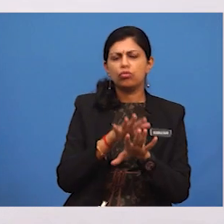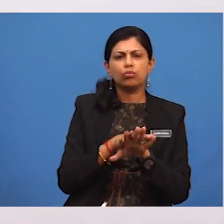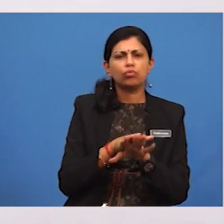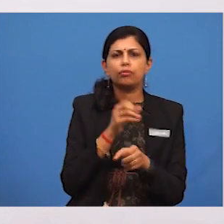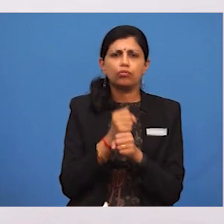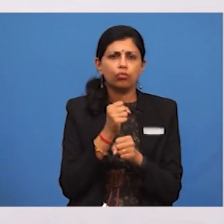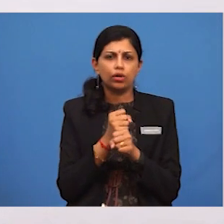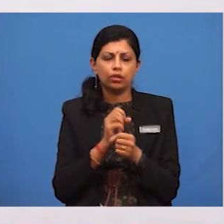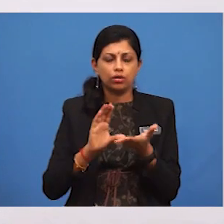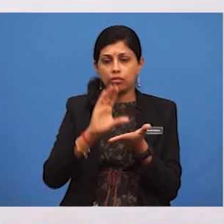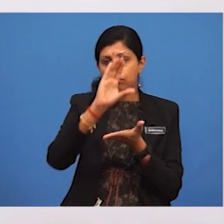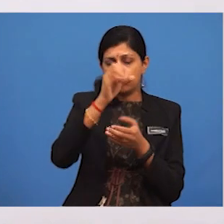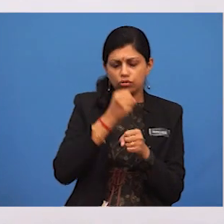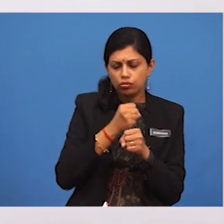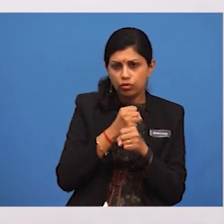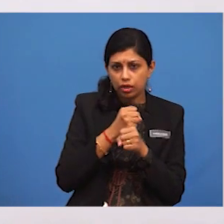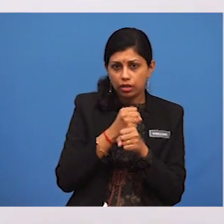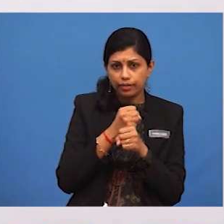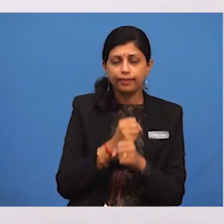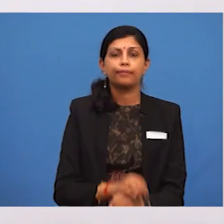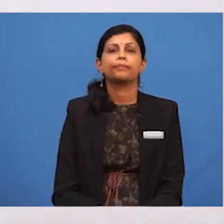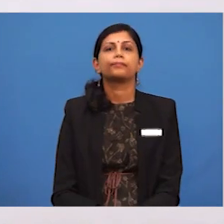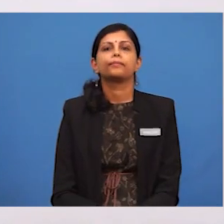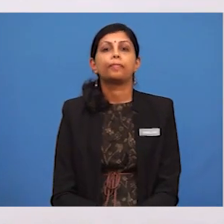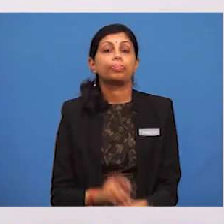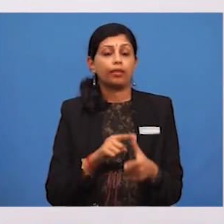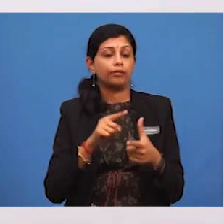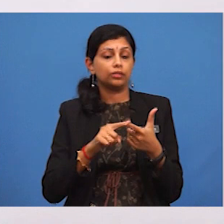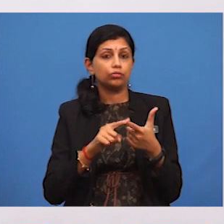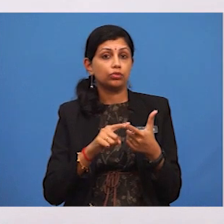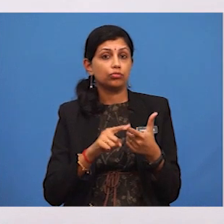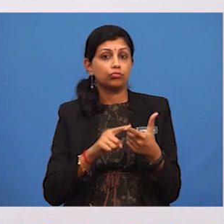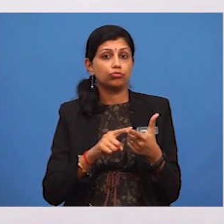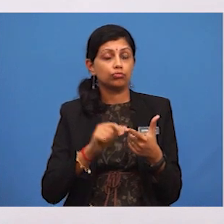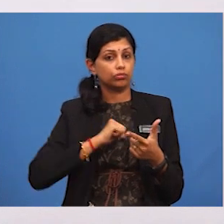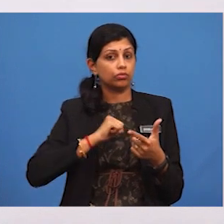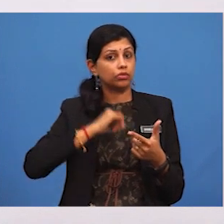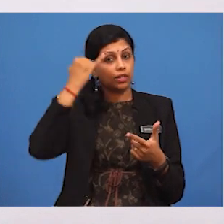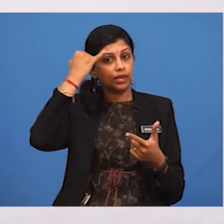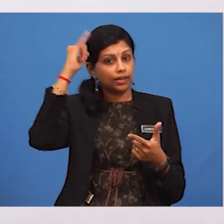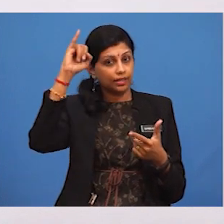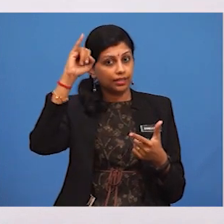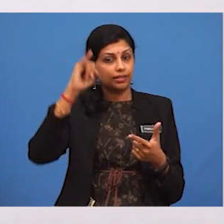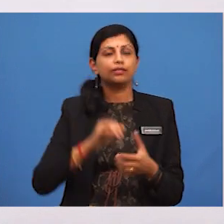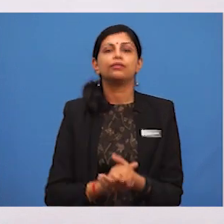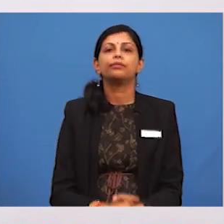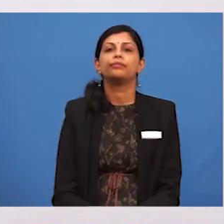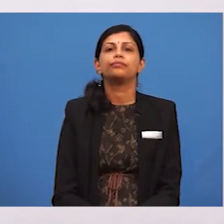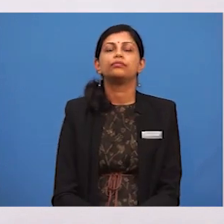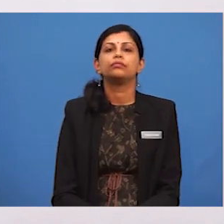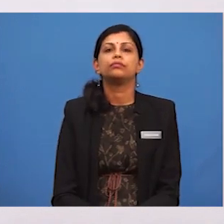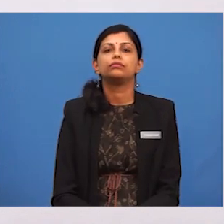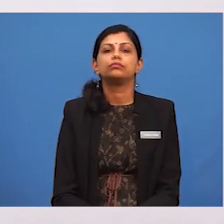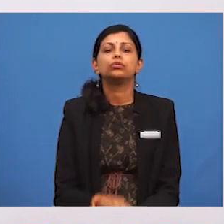a very short time. So, the item you choose should make your life as